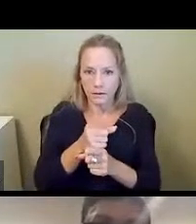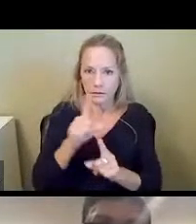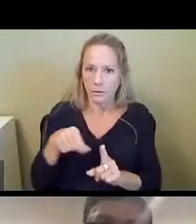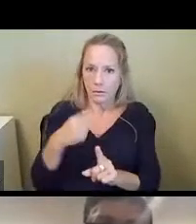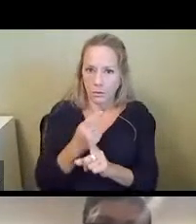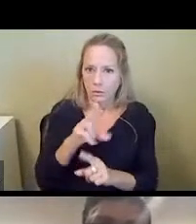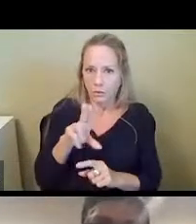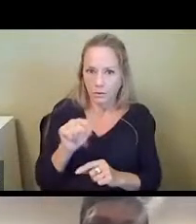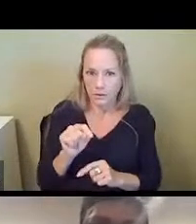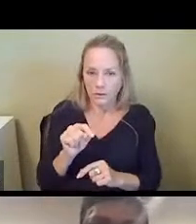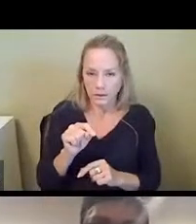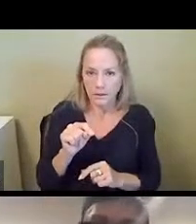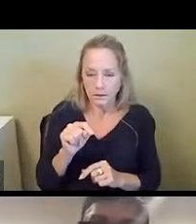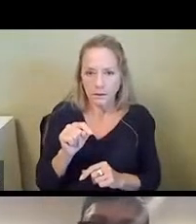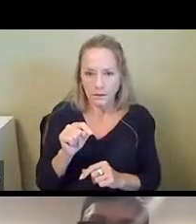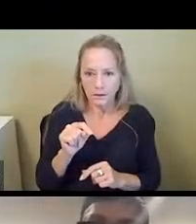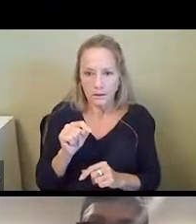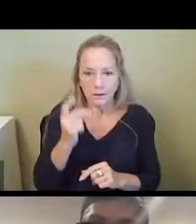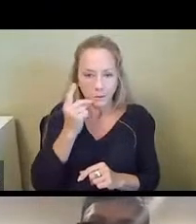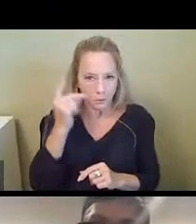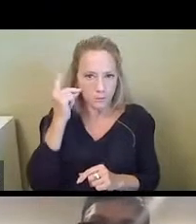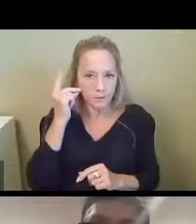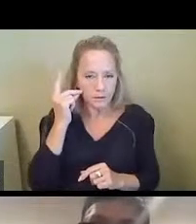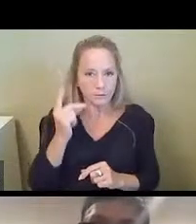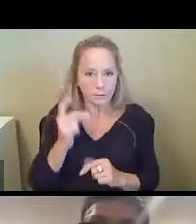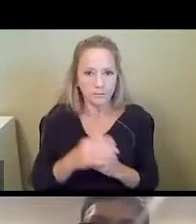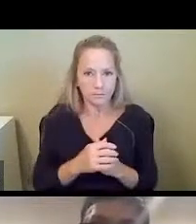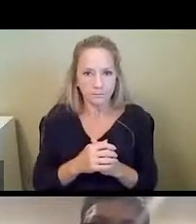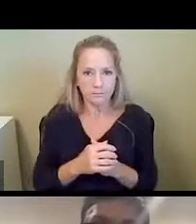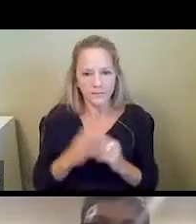university housing. Okay. All right. Thank you.